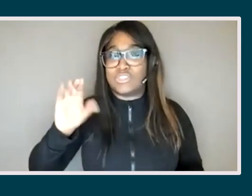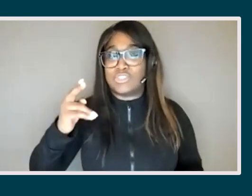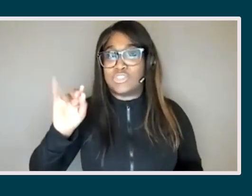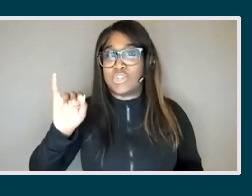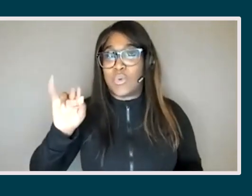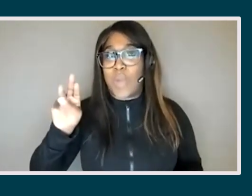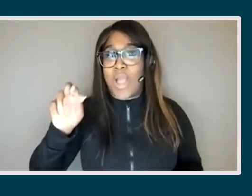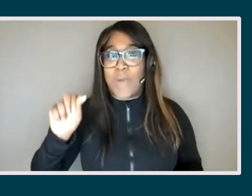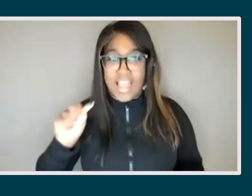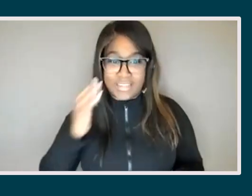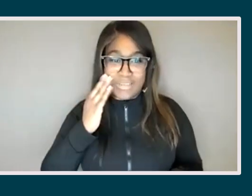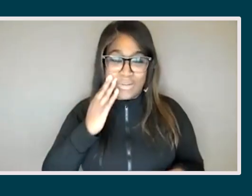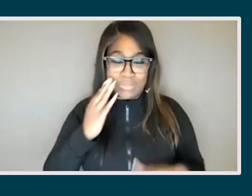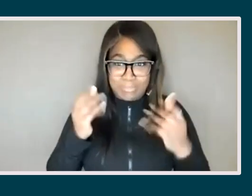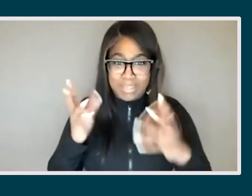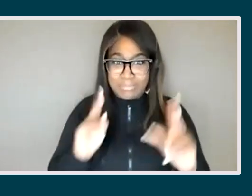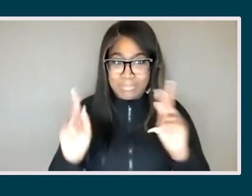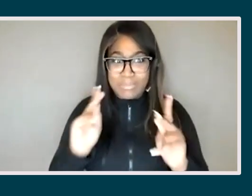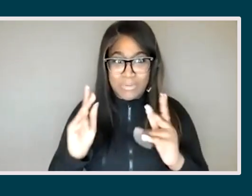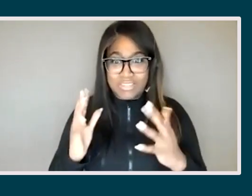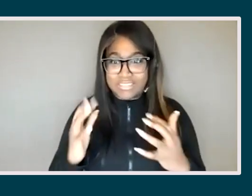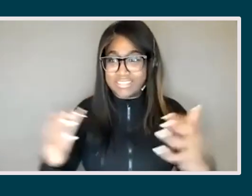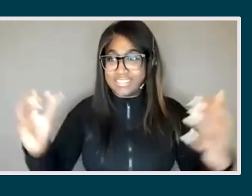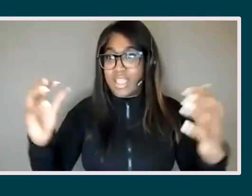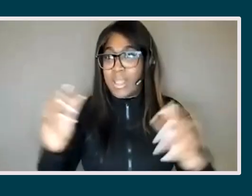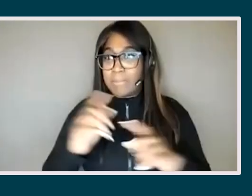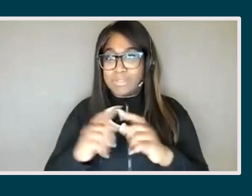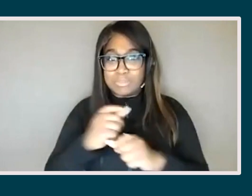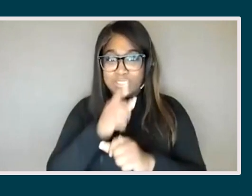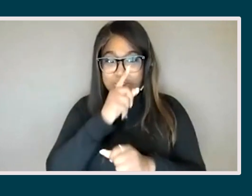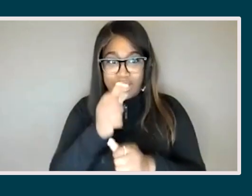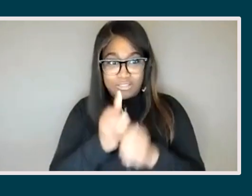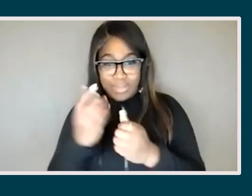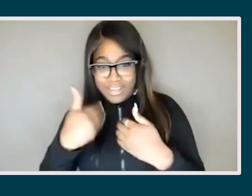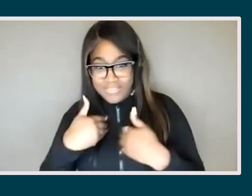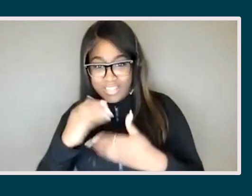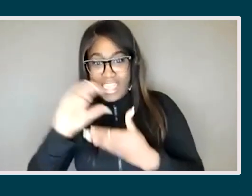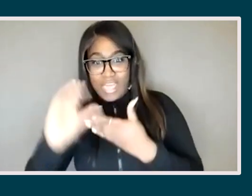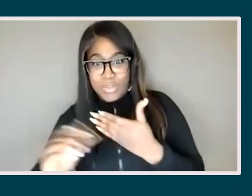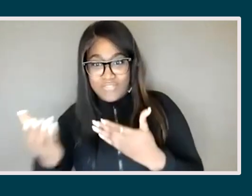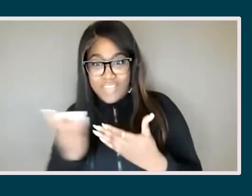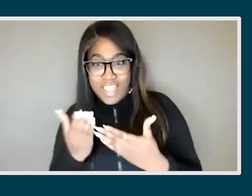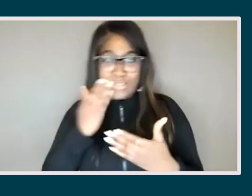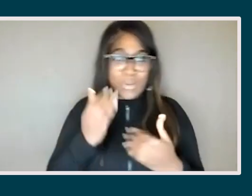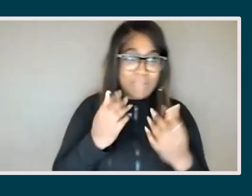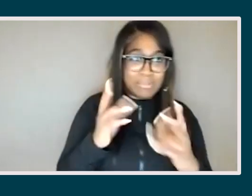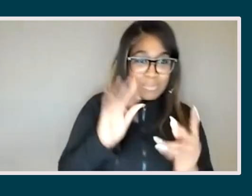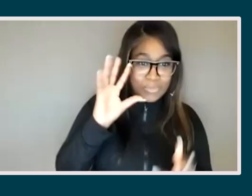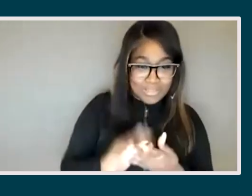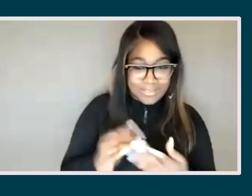people. Yeah. Like you made sure they all got the calendar invite. You know how many people there are. But anyway, so I